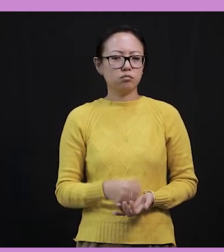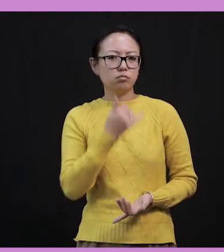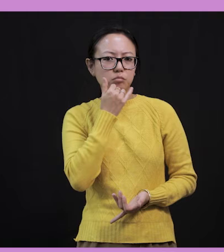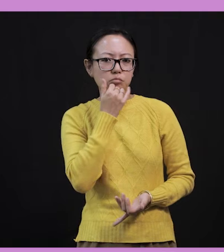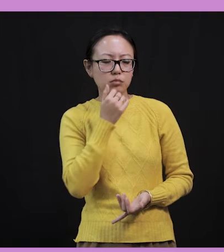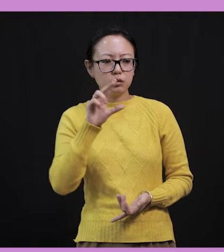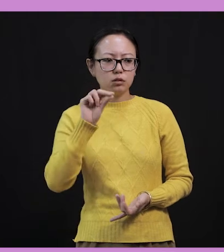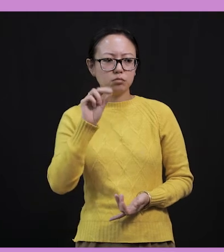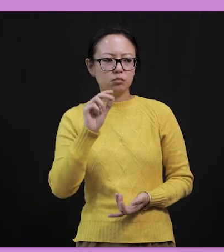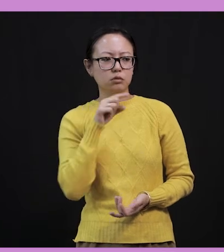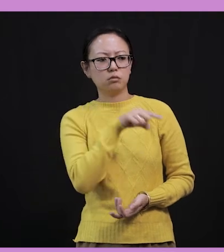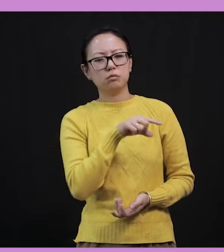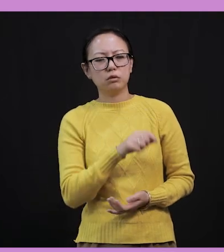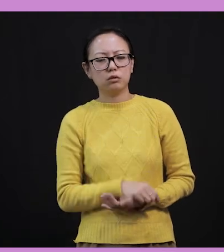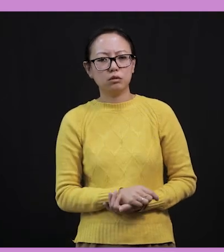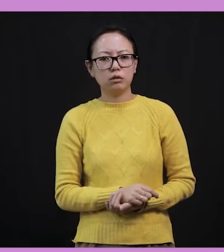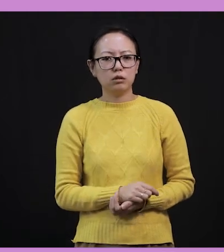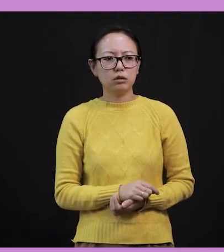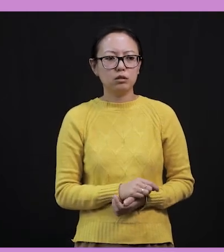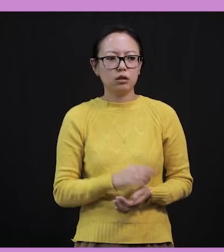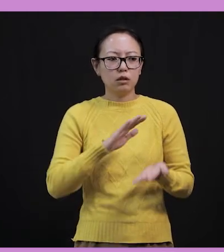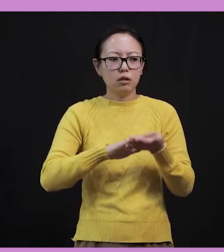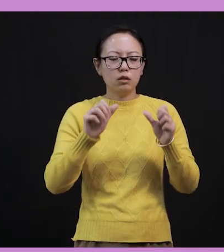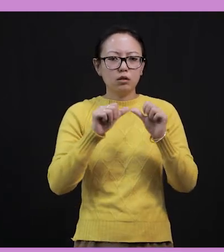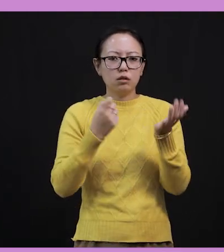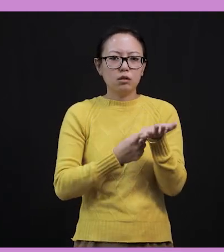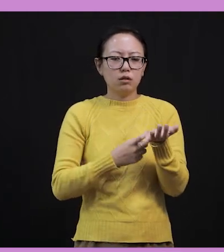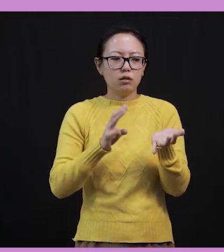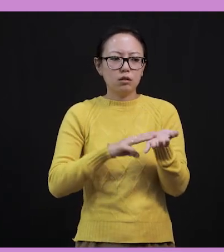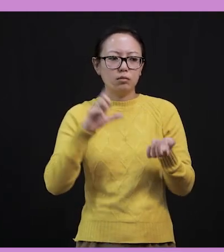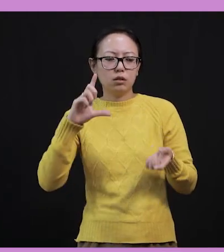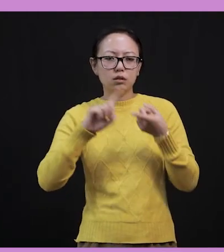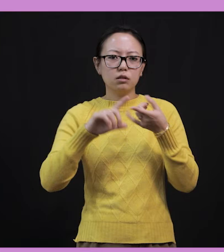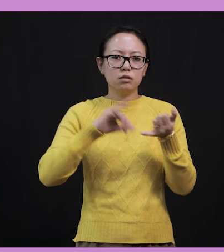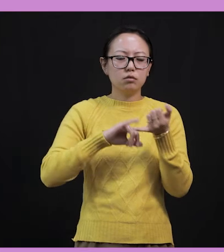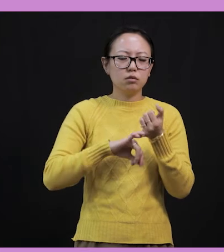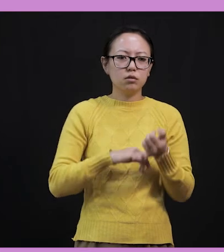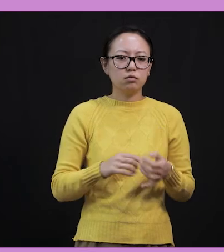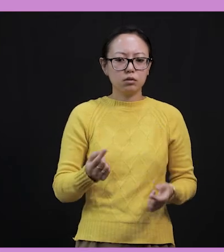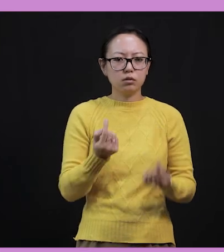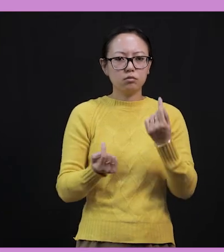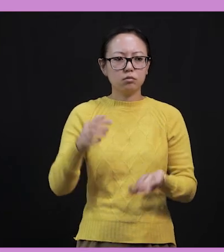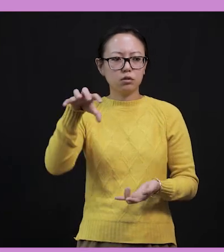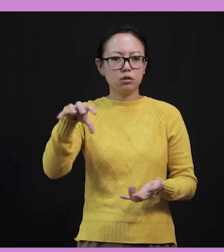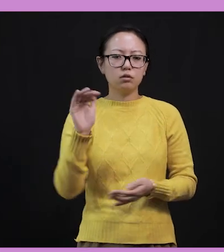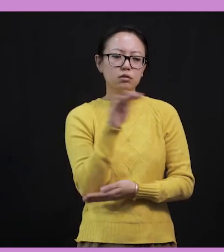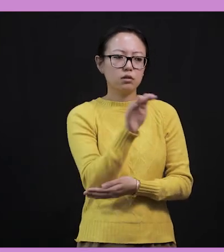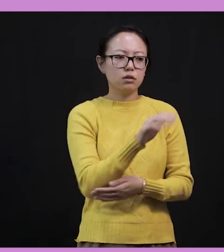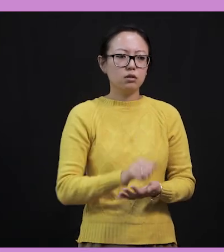a harmless garden snake. So, mistake, snake. So, all